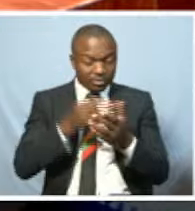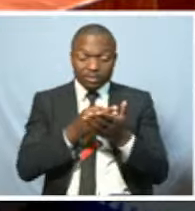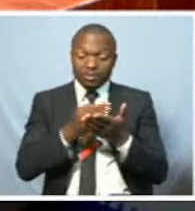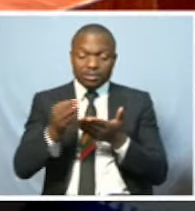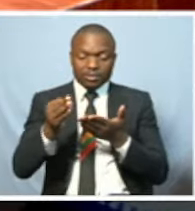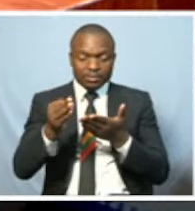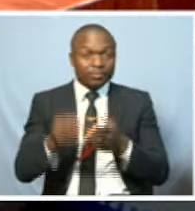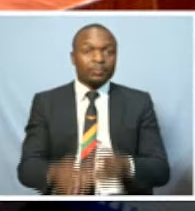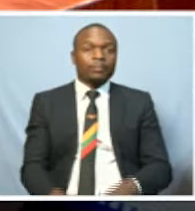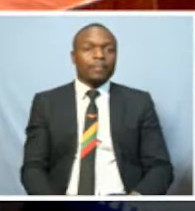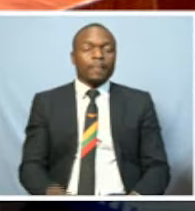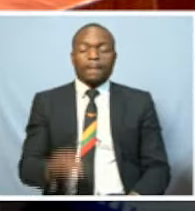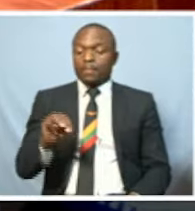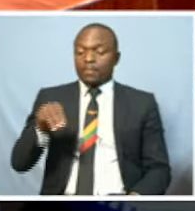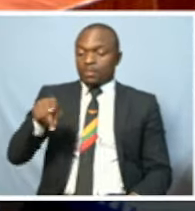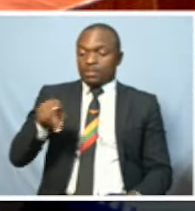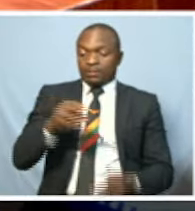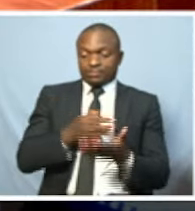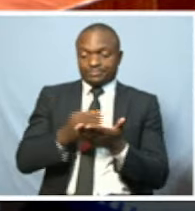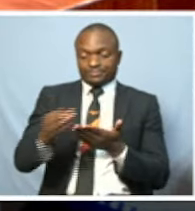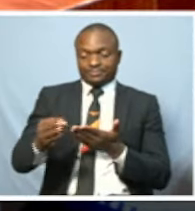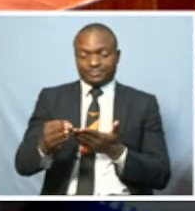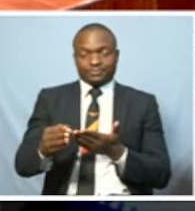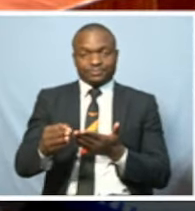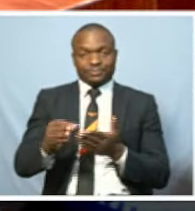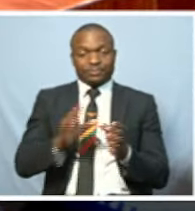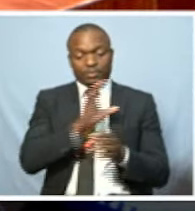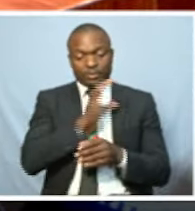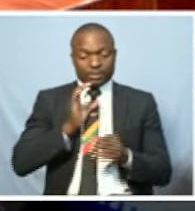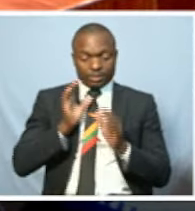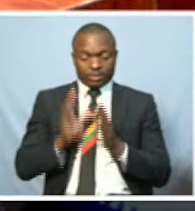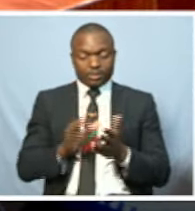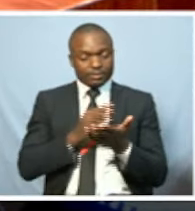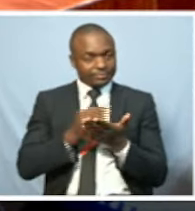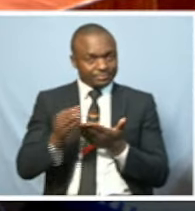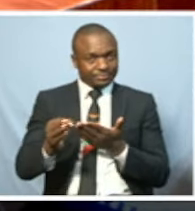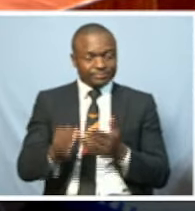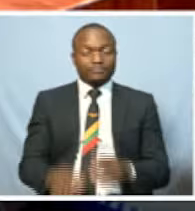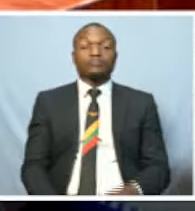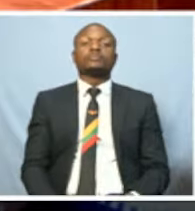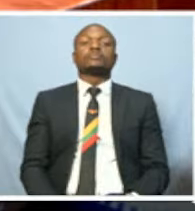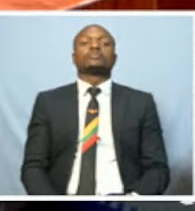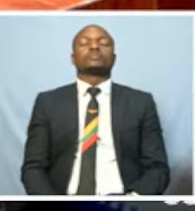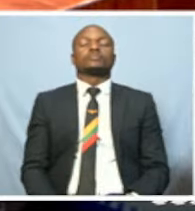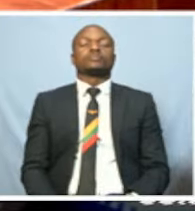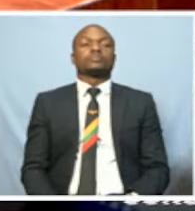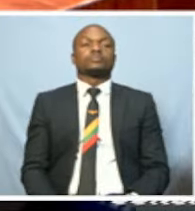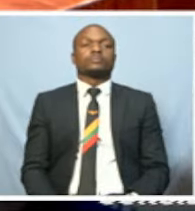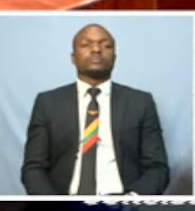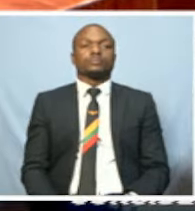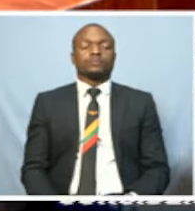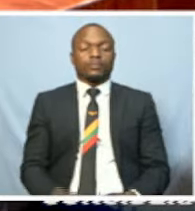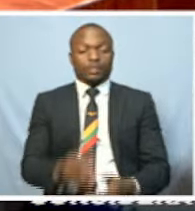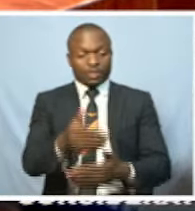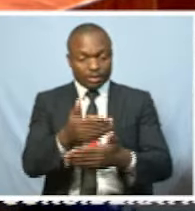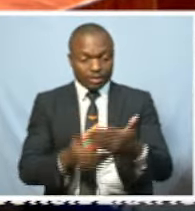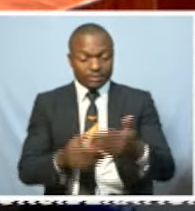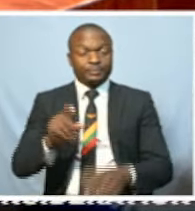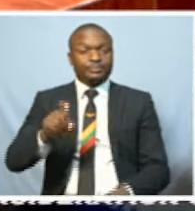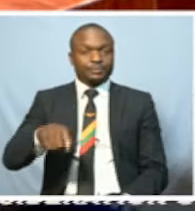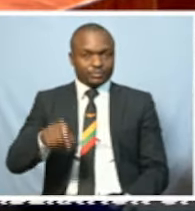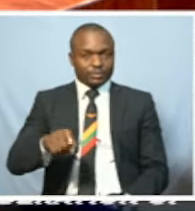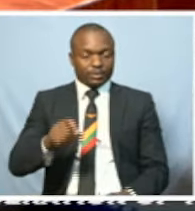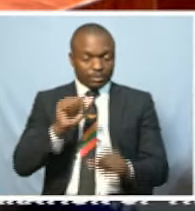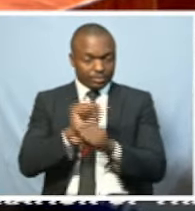It is the MP that has failed. The councillor has failed. And so there is need to work as a